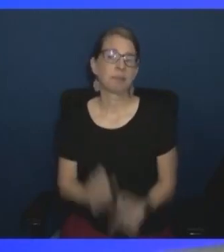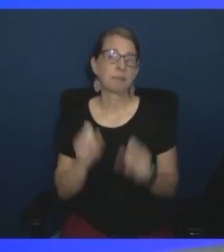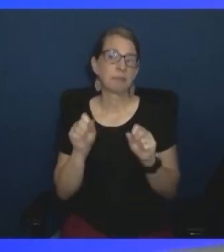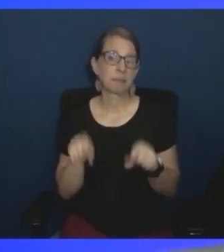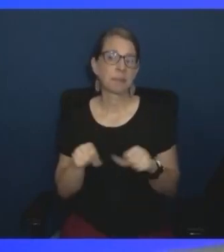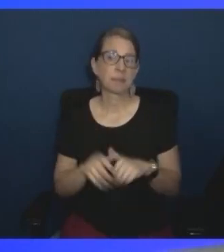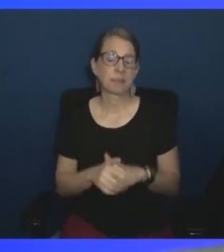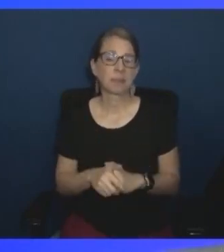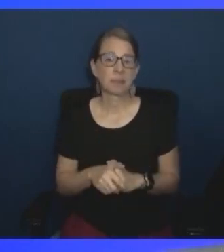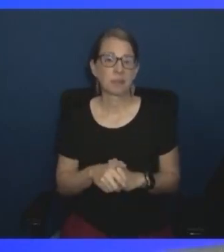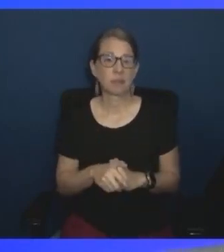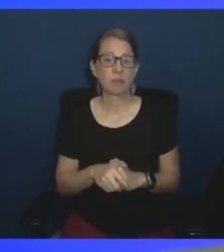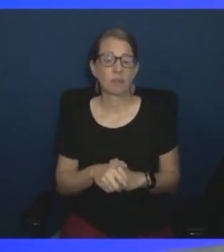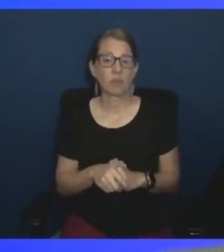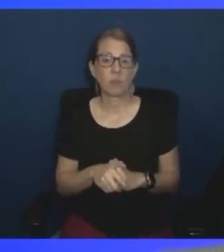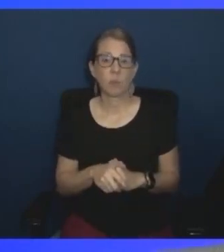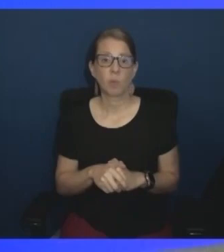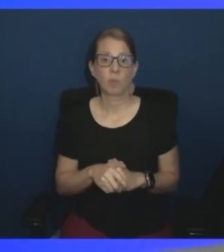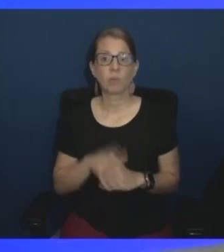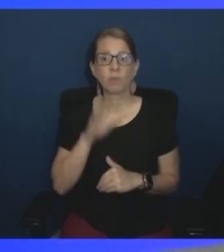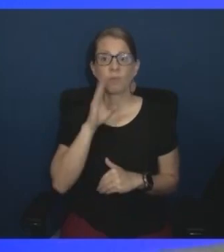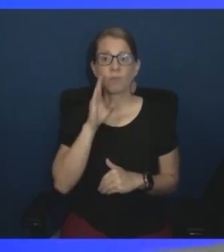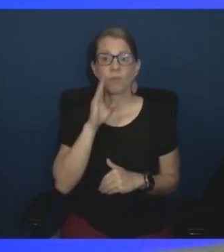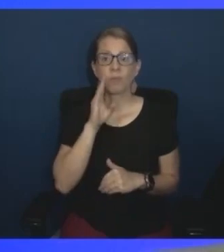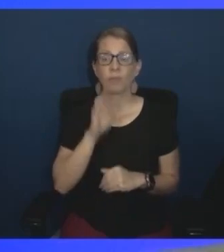You know, and I think in general,